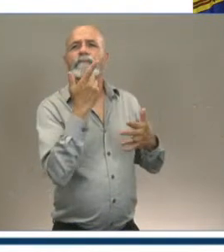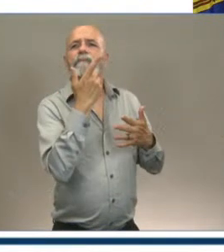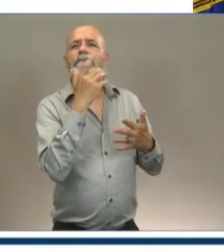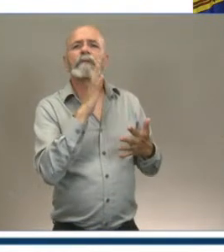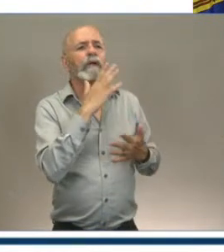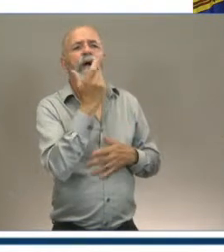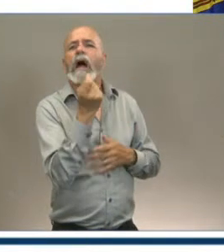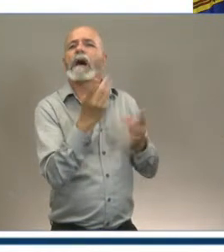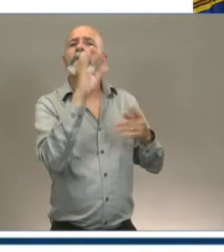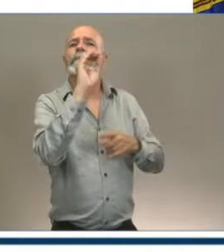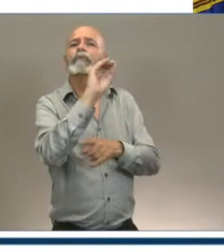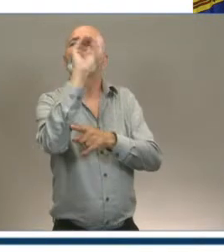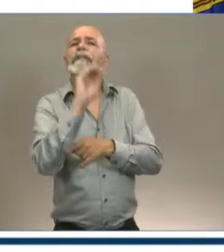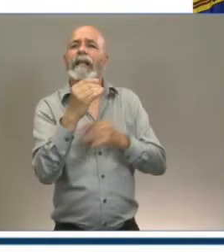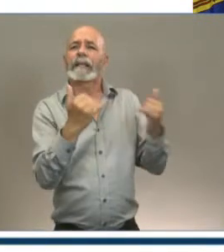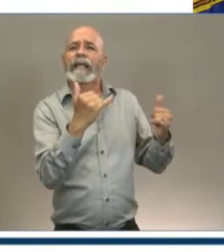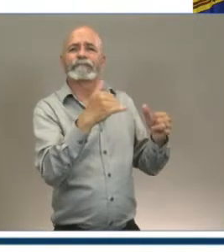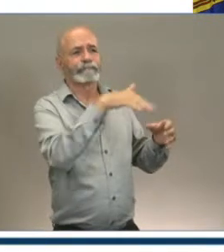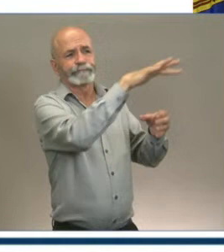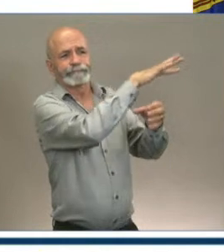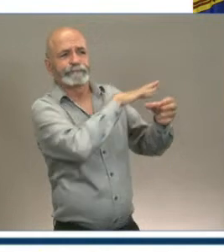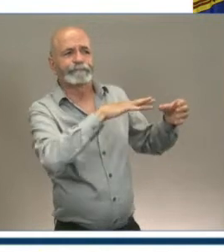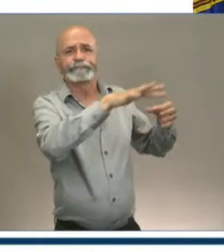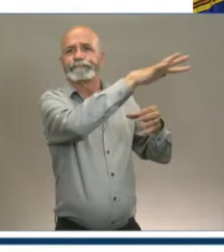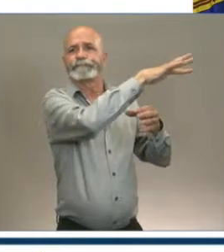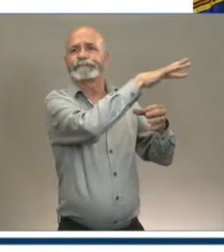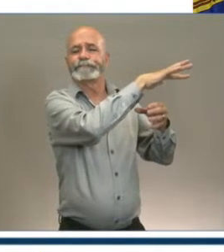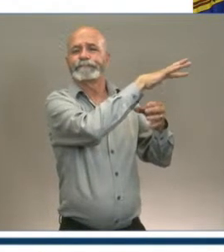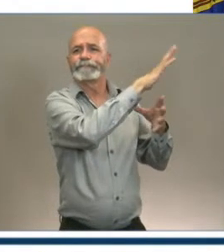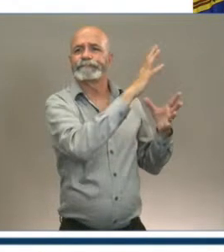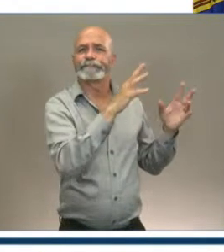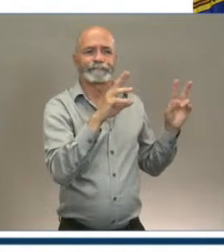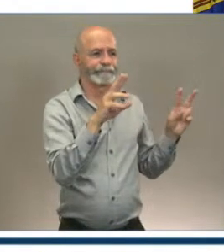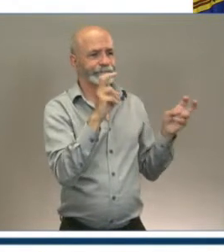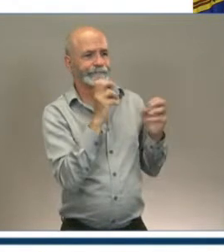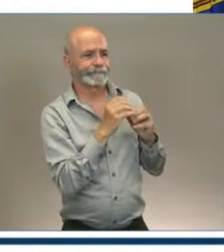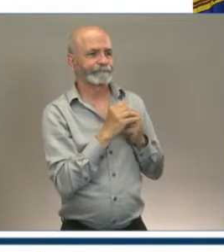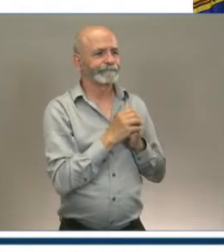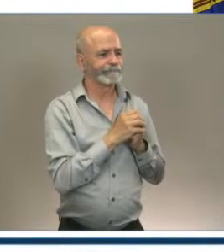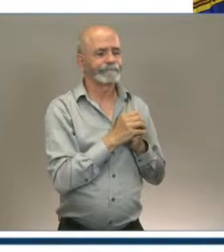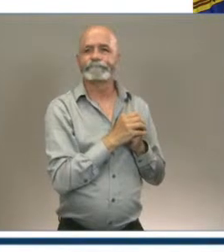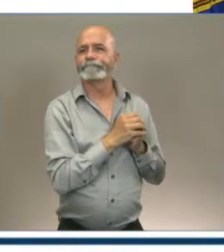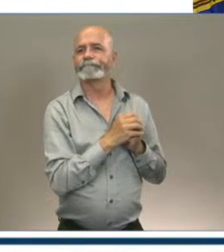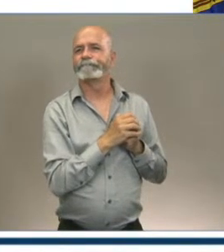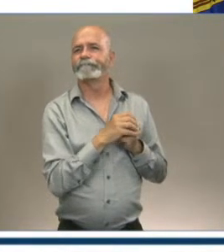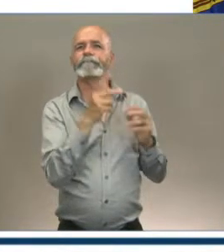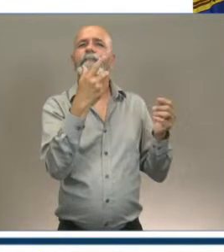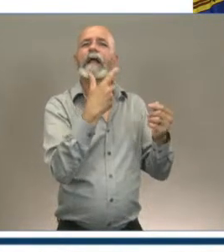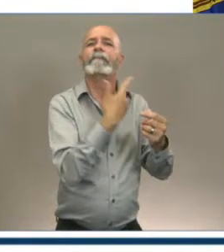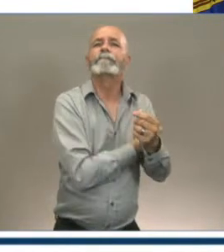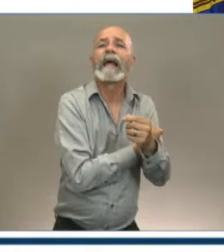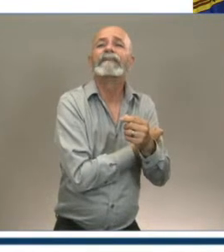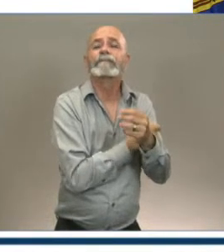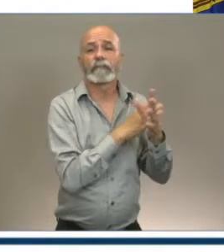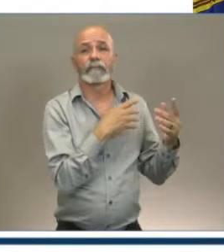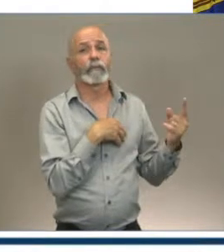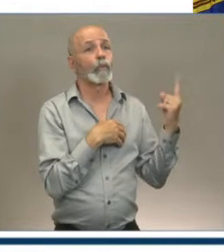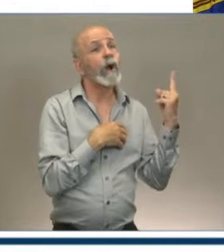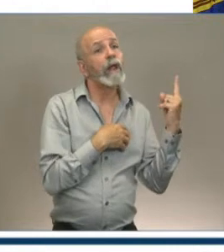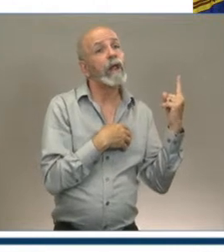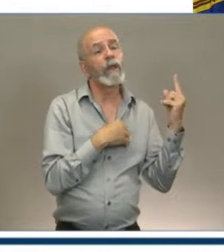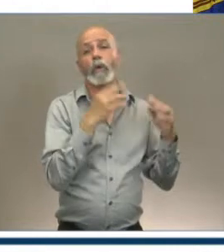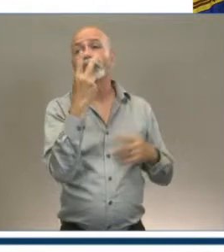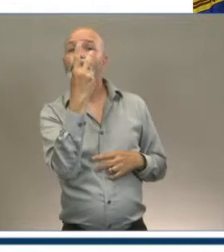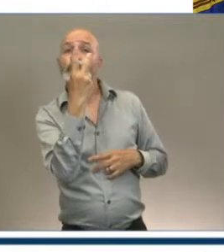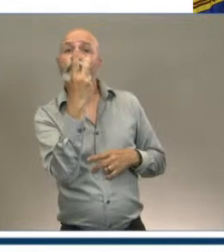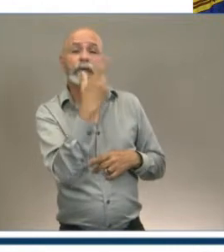the NSHA or any, have been vaccinated, whether it's 1 or 2 doses. and if